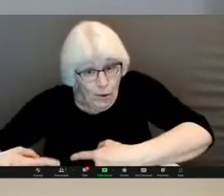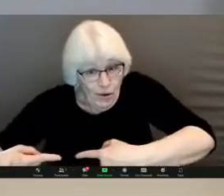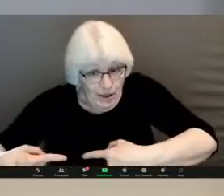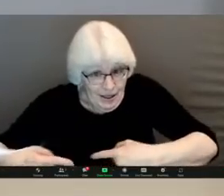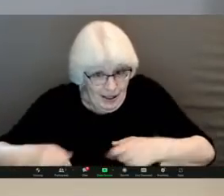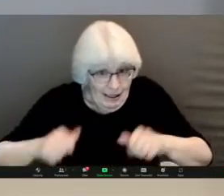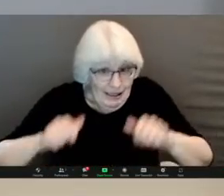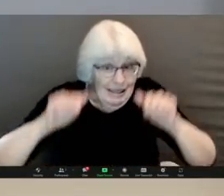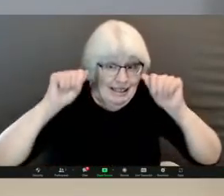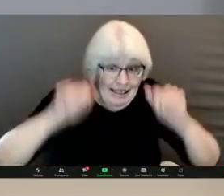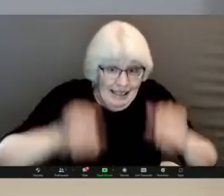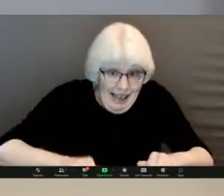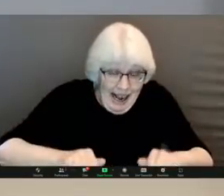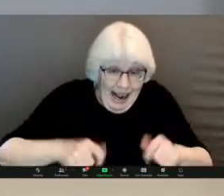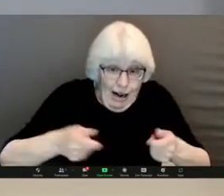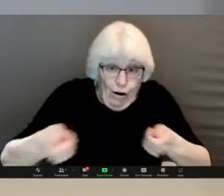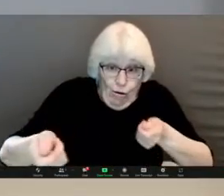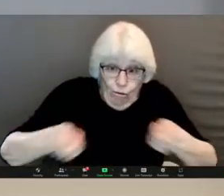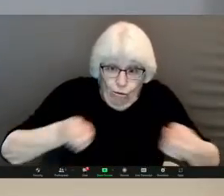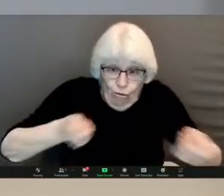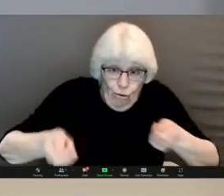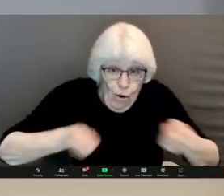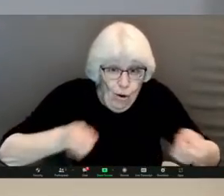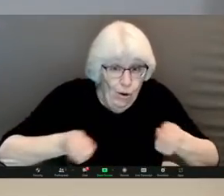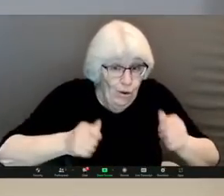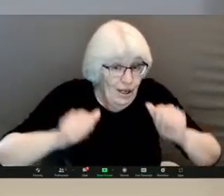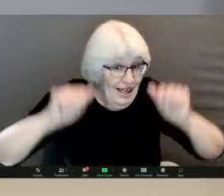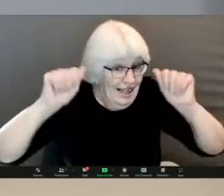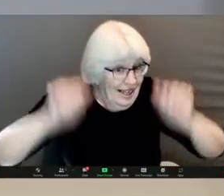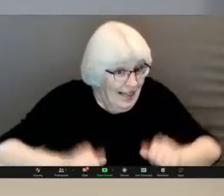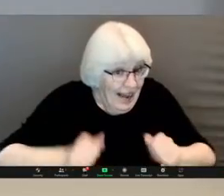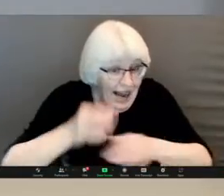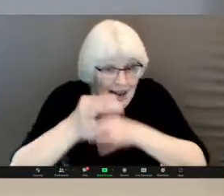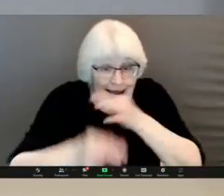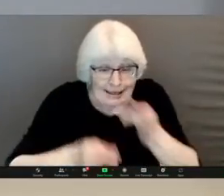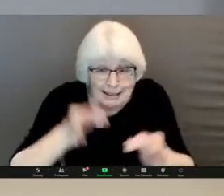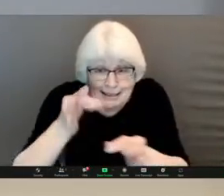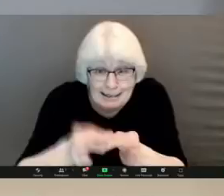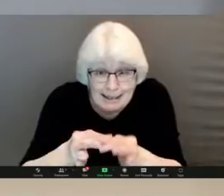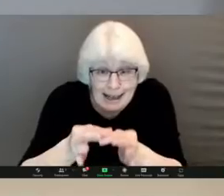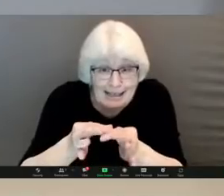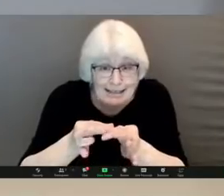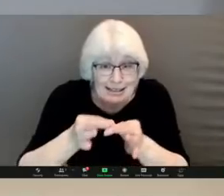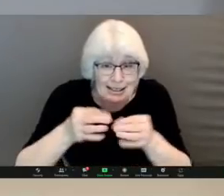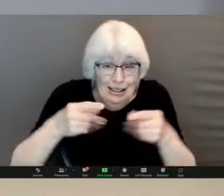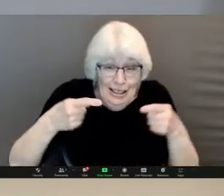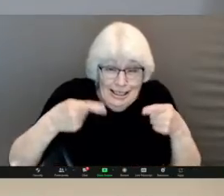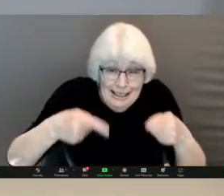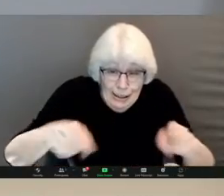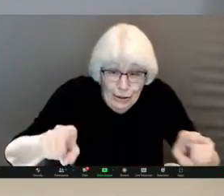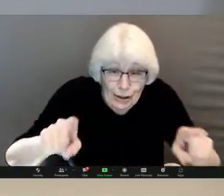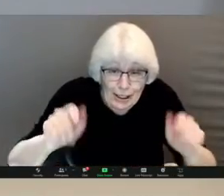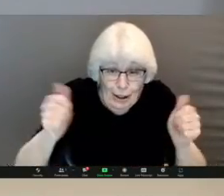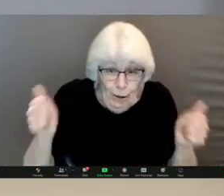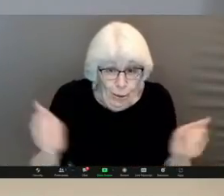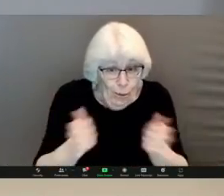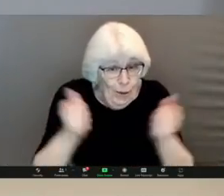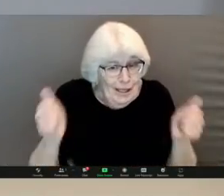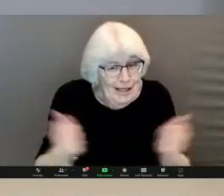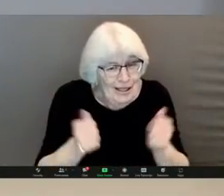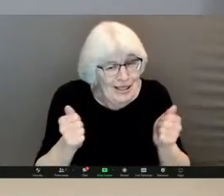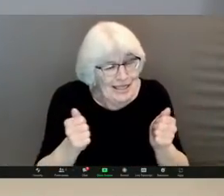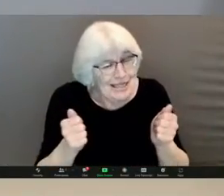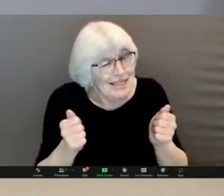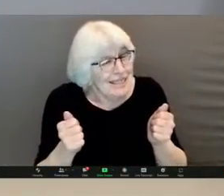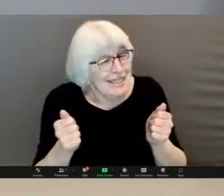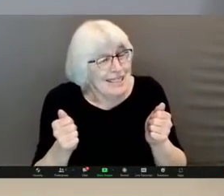testing, and I think it's as we move